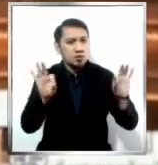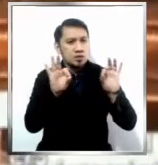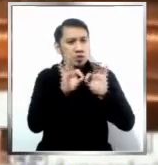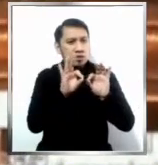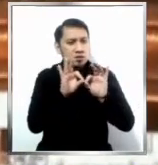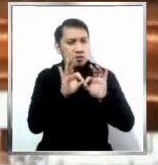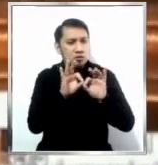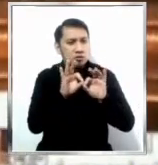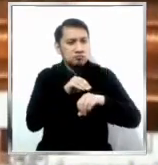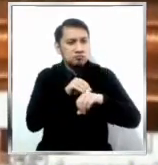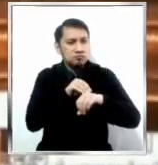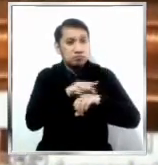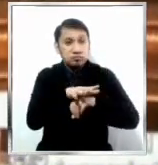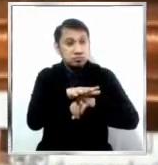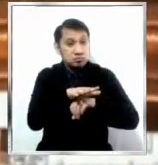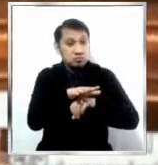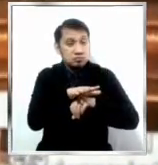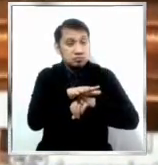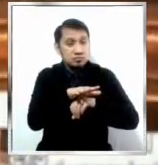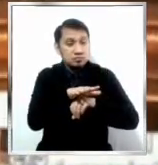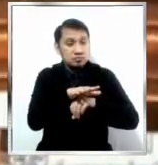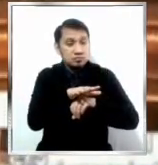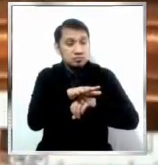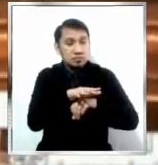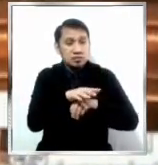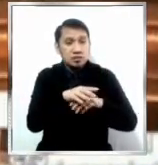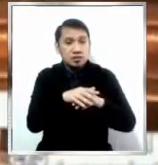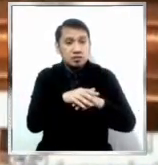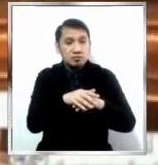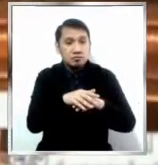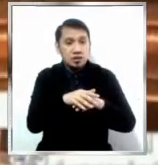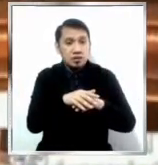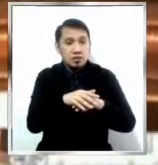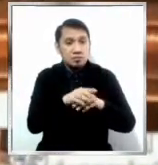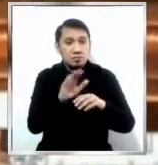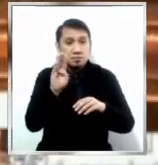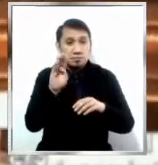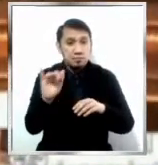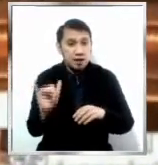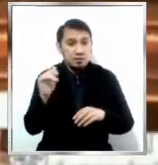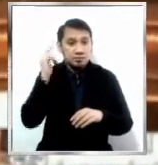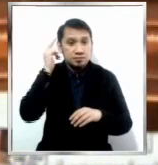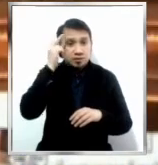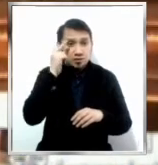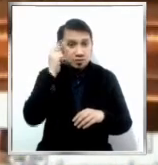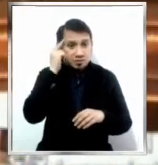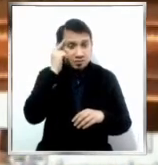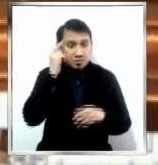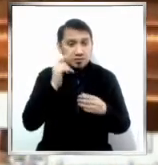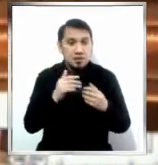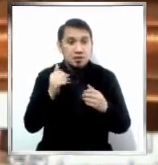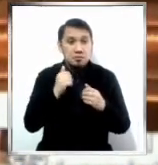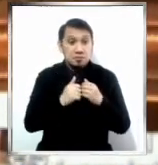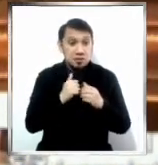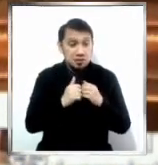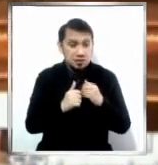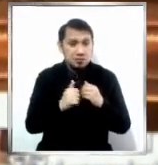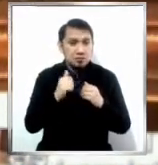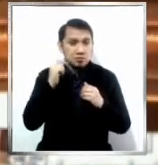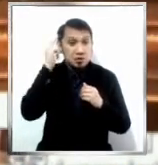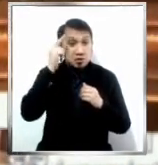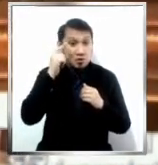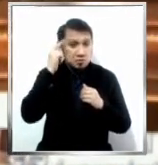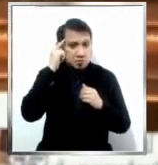contamination has been noted by government. This means that the government effort that were guided by the